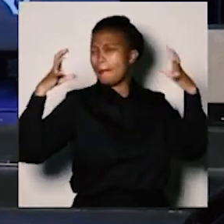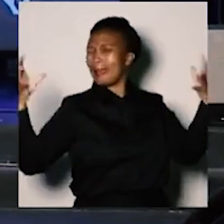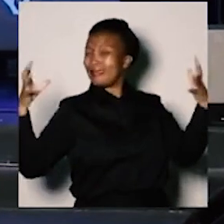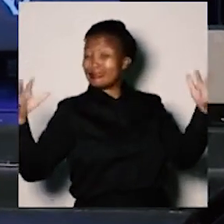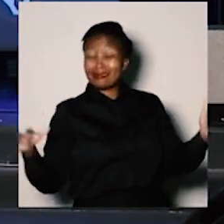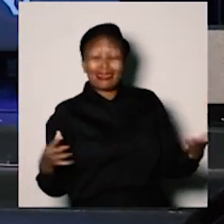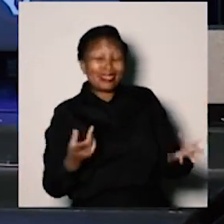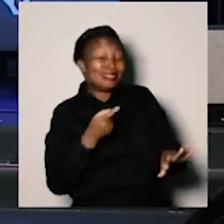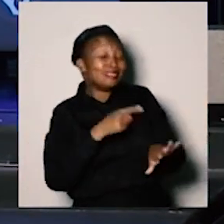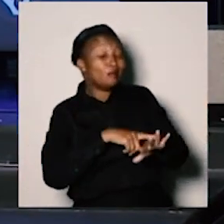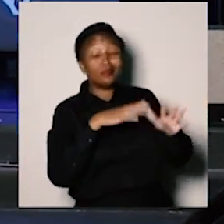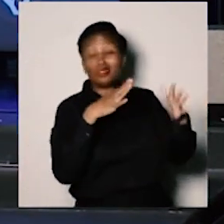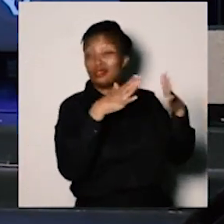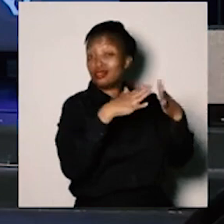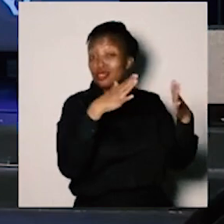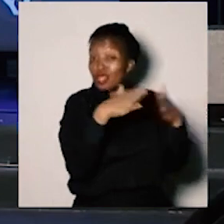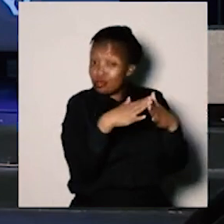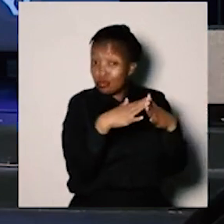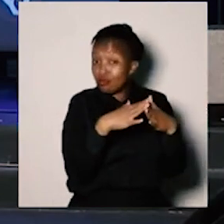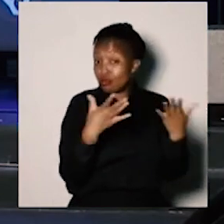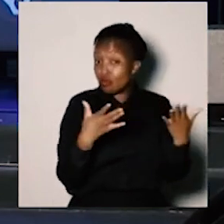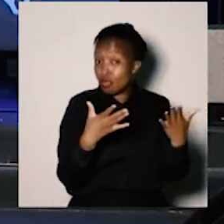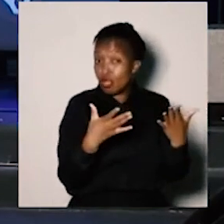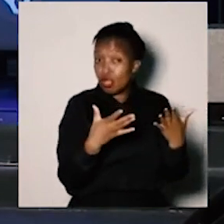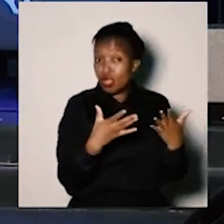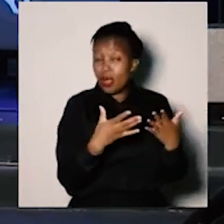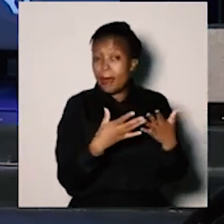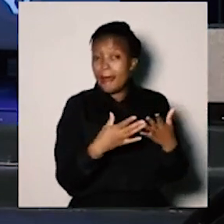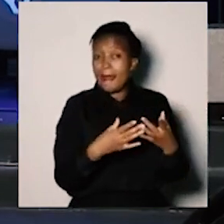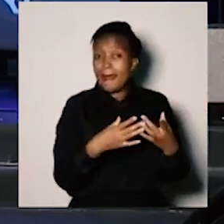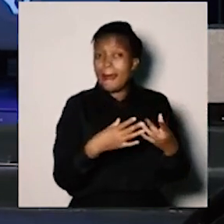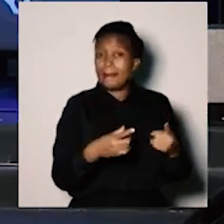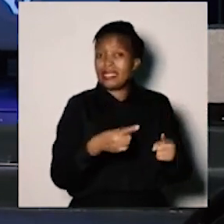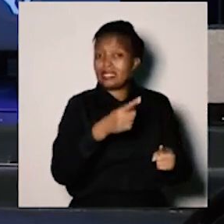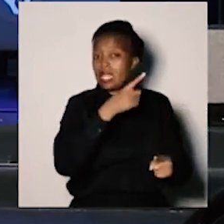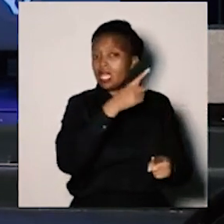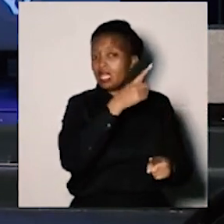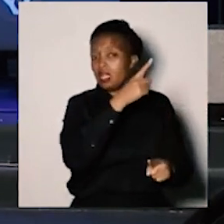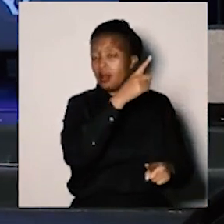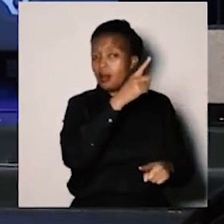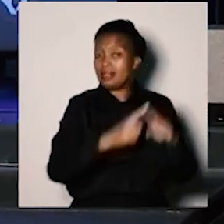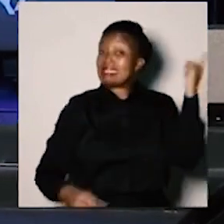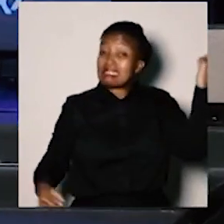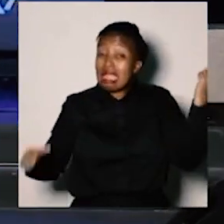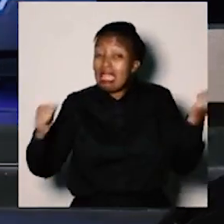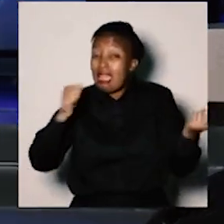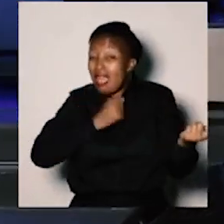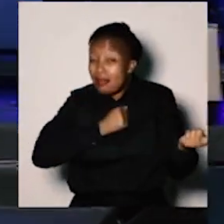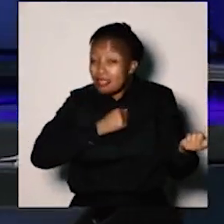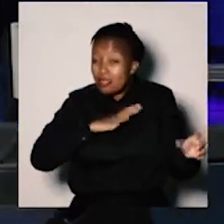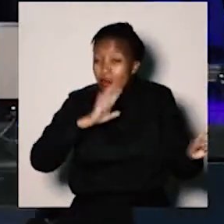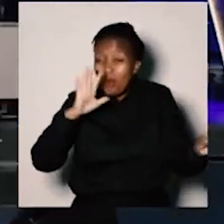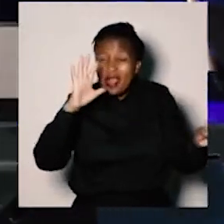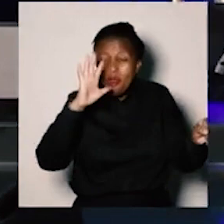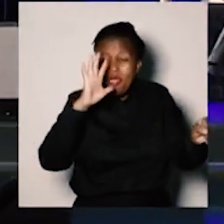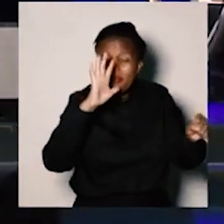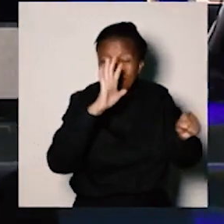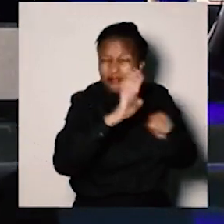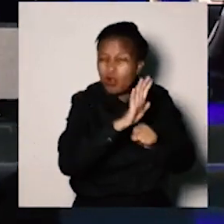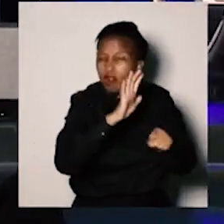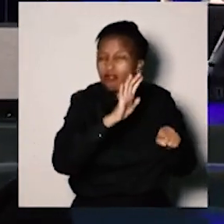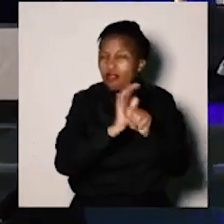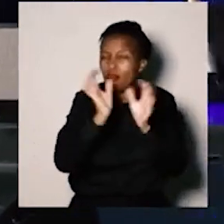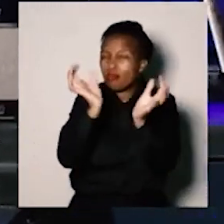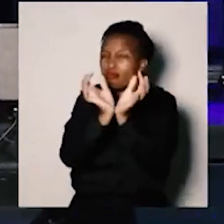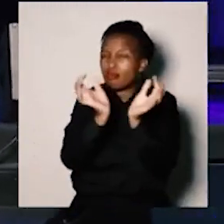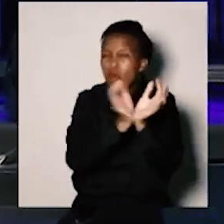Sometimes as churches, as denominations, our great mistake is that when we are full like this, we have a tendency